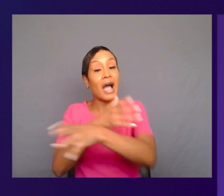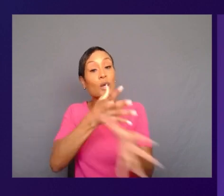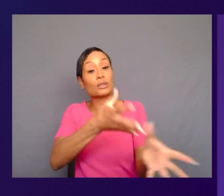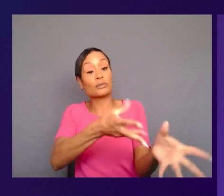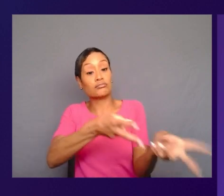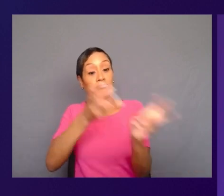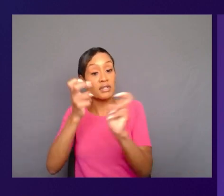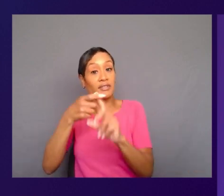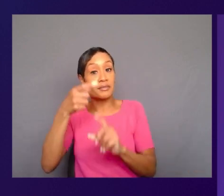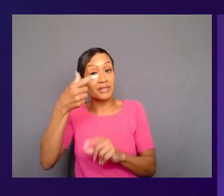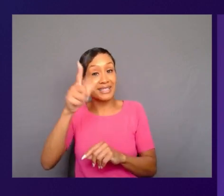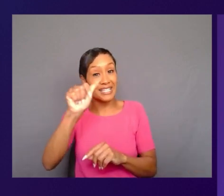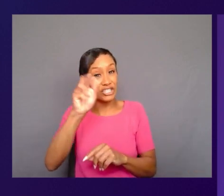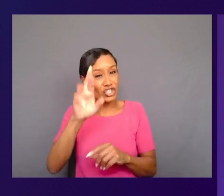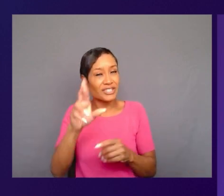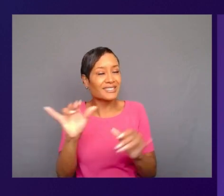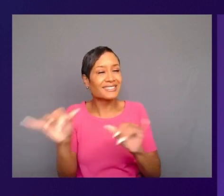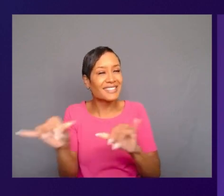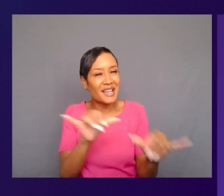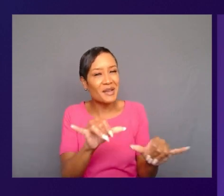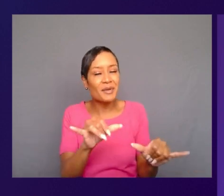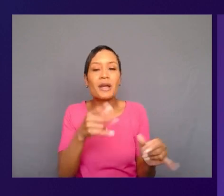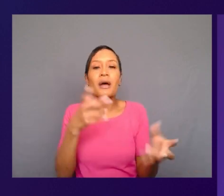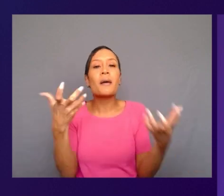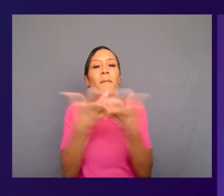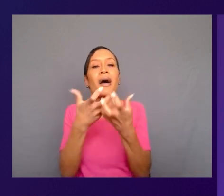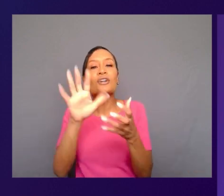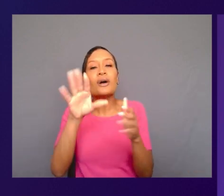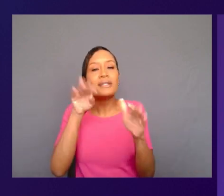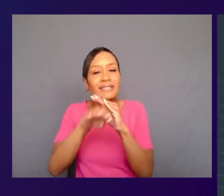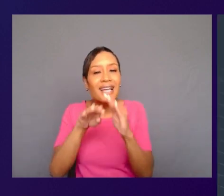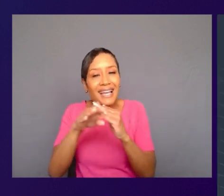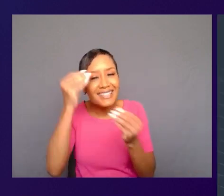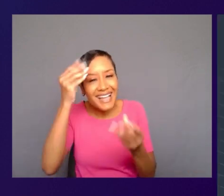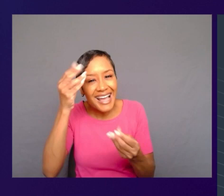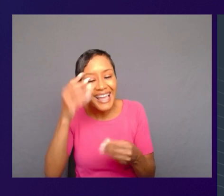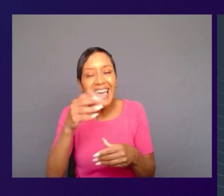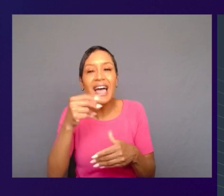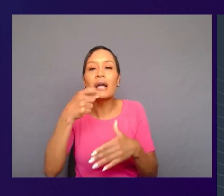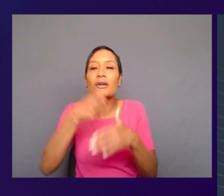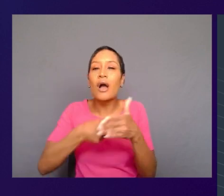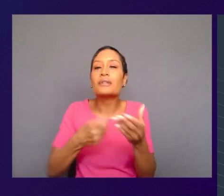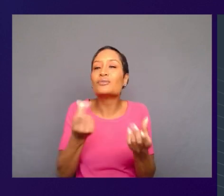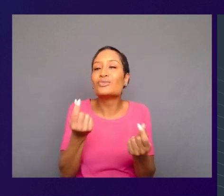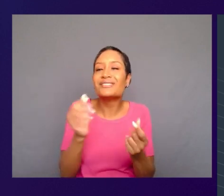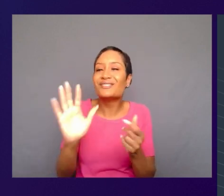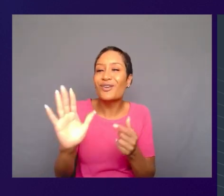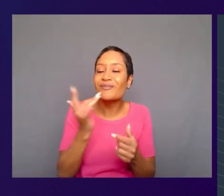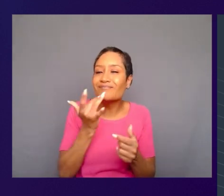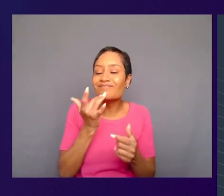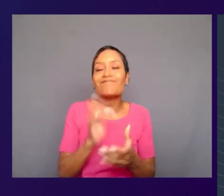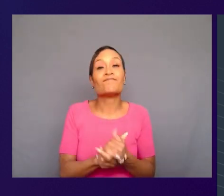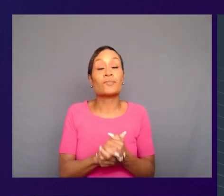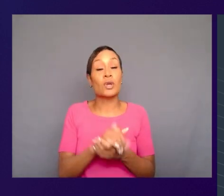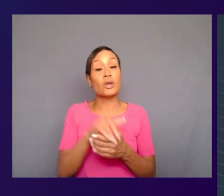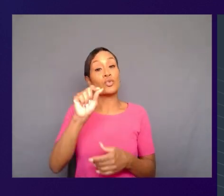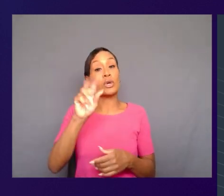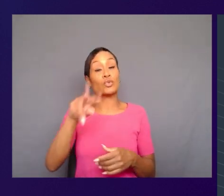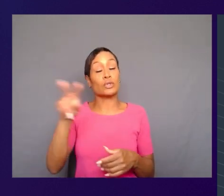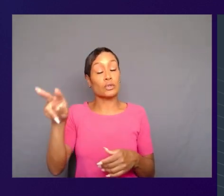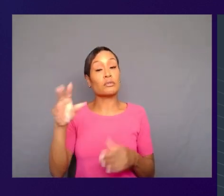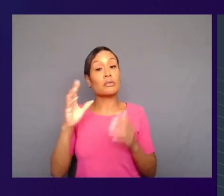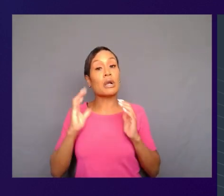retrieval options designed to match your data access and cost needs. In 2022, customers restored over